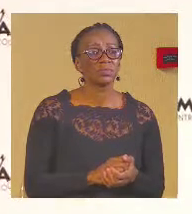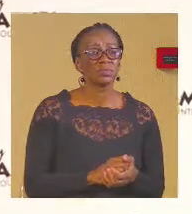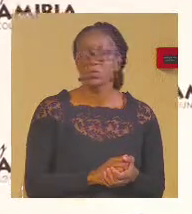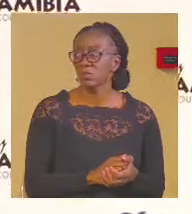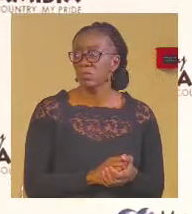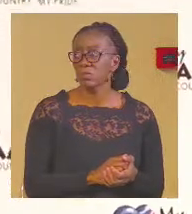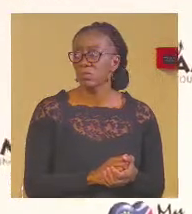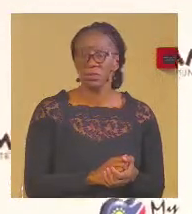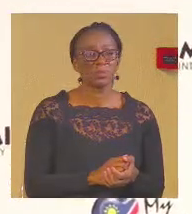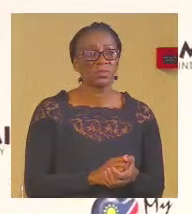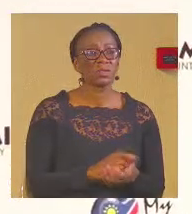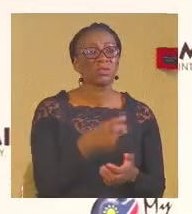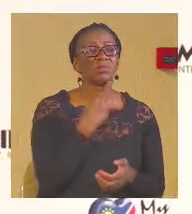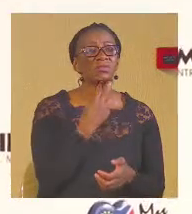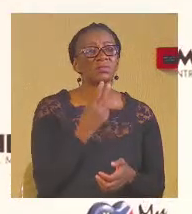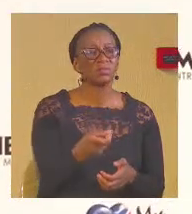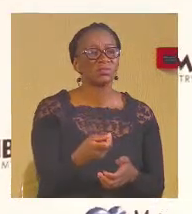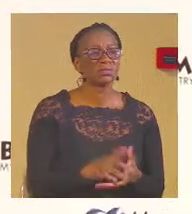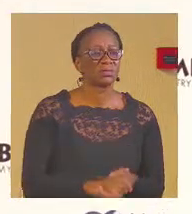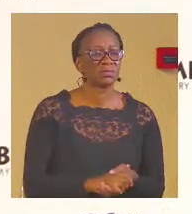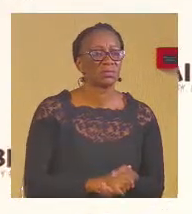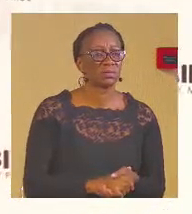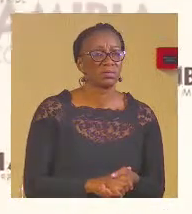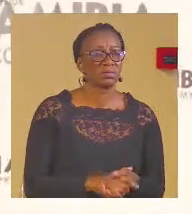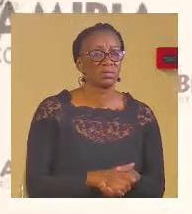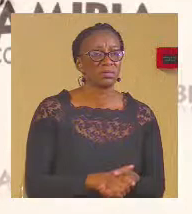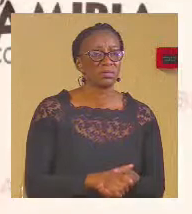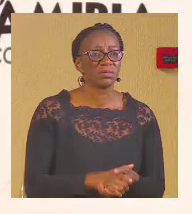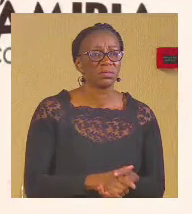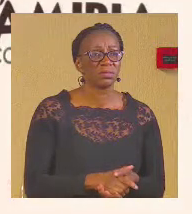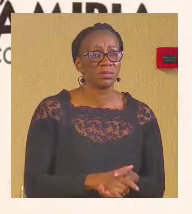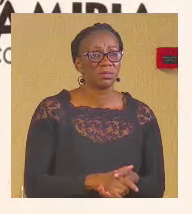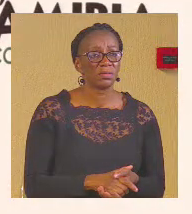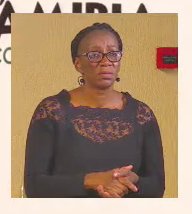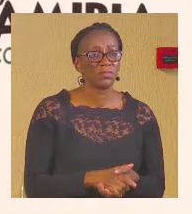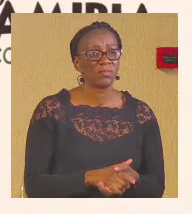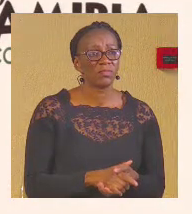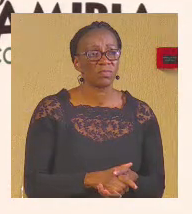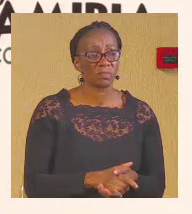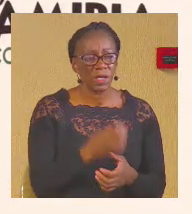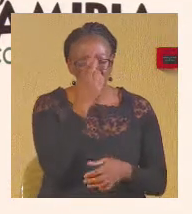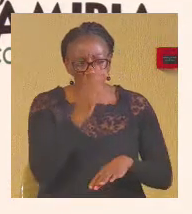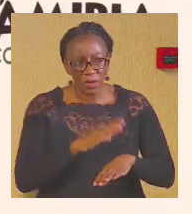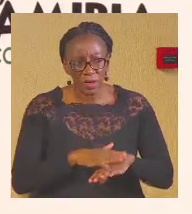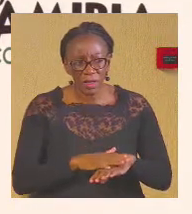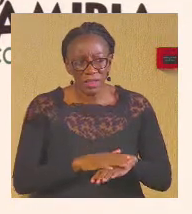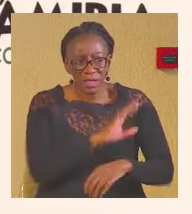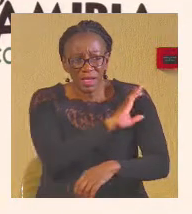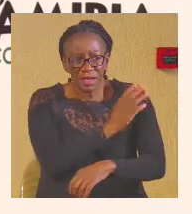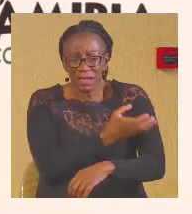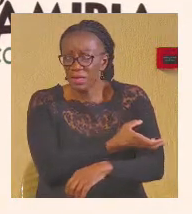colleague referred to. Yes. And that is to say that when we look at the capacity of a country or the health